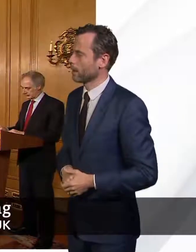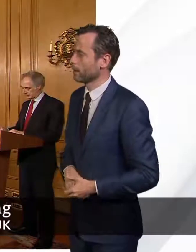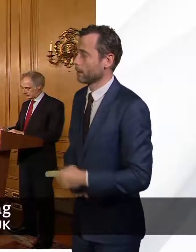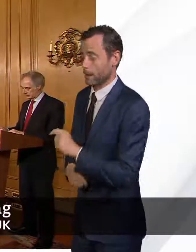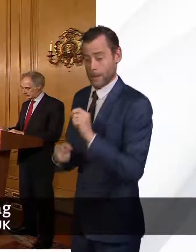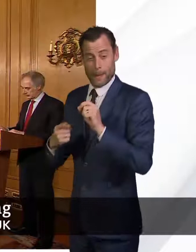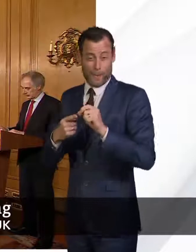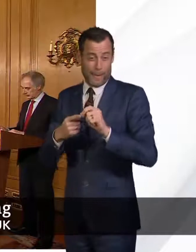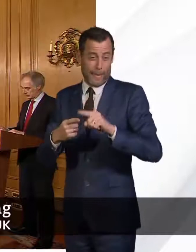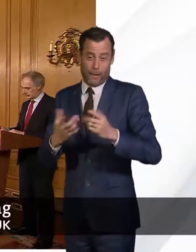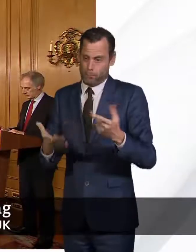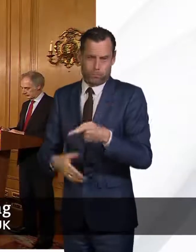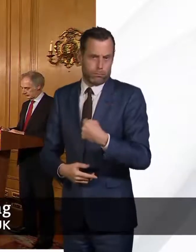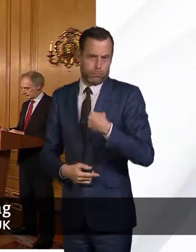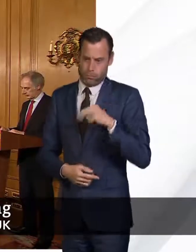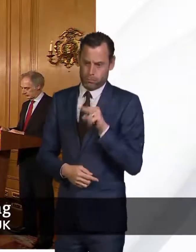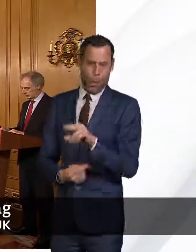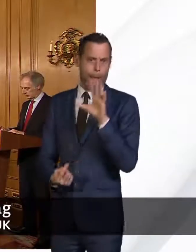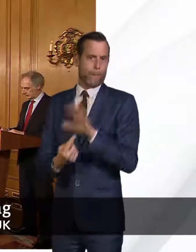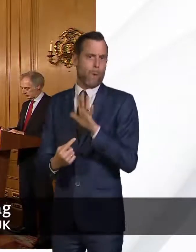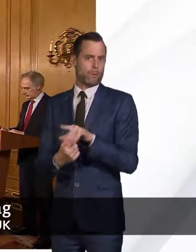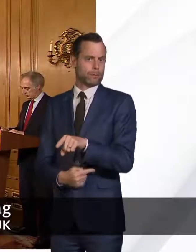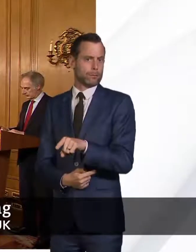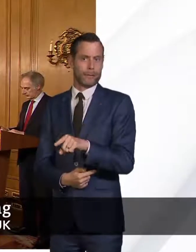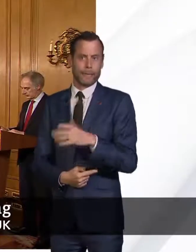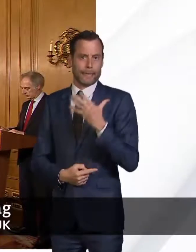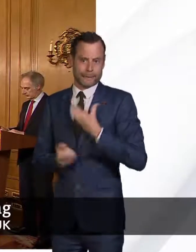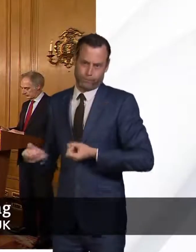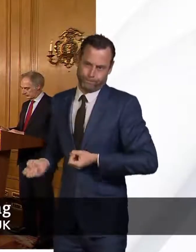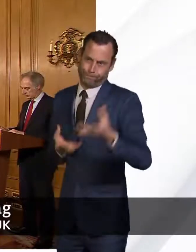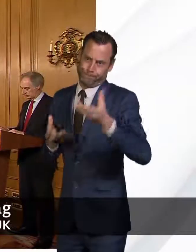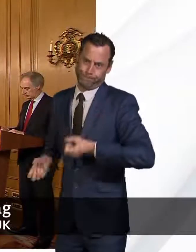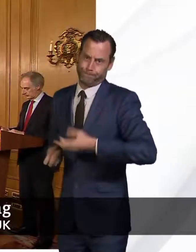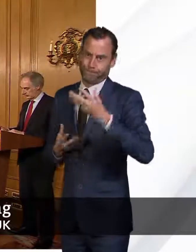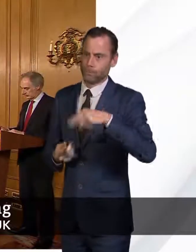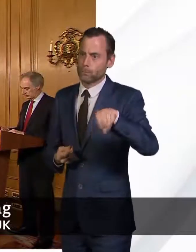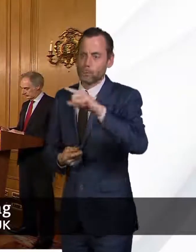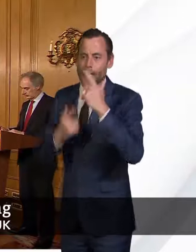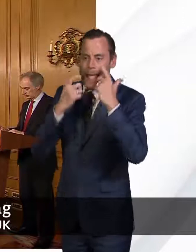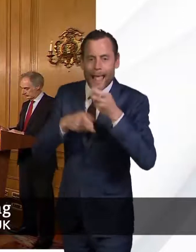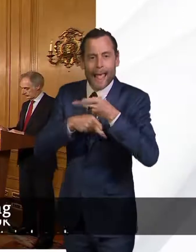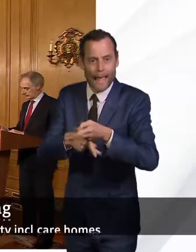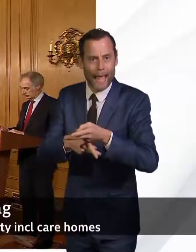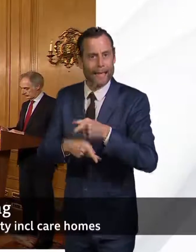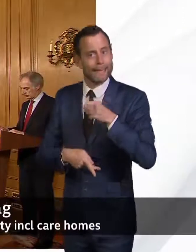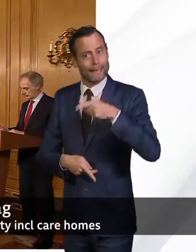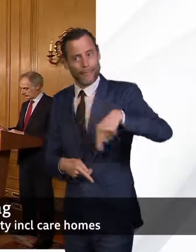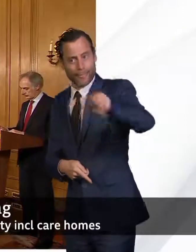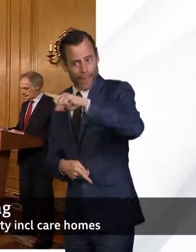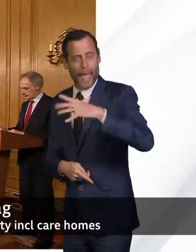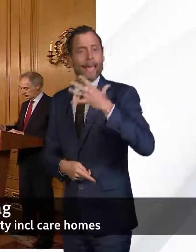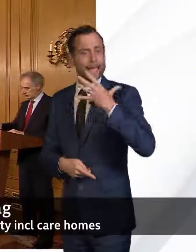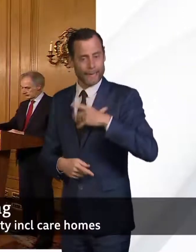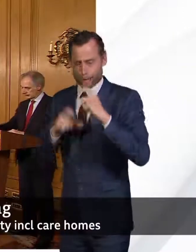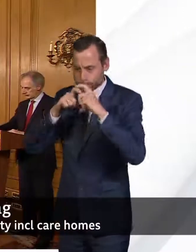of PPE so that everybody on the front line has the PPE and the protective equipment that they need. As you